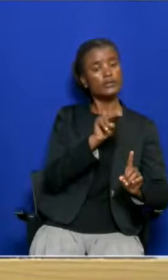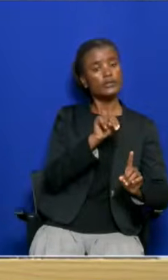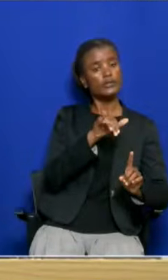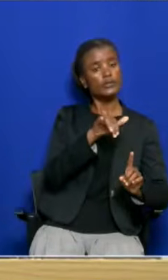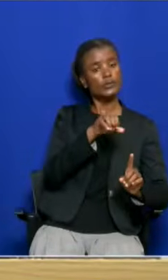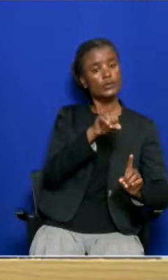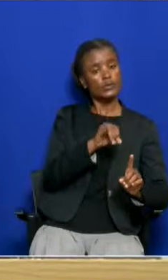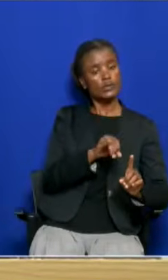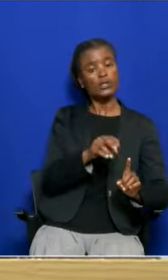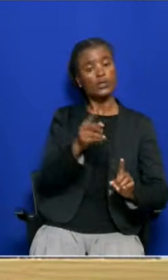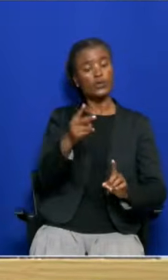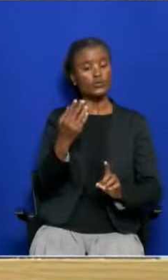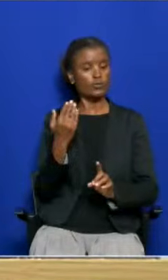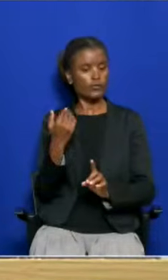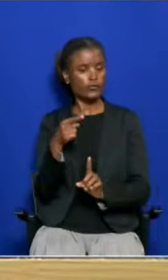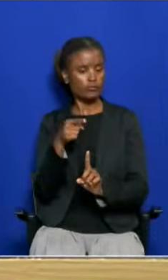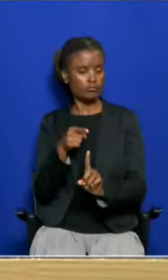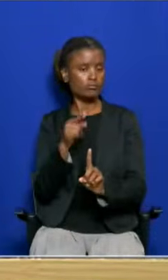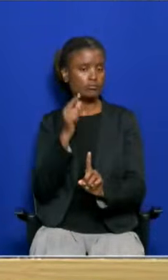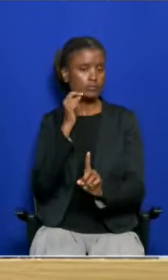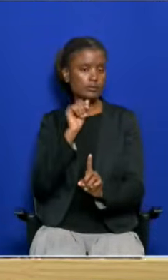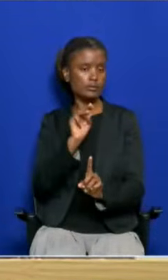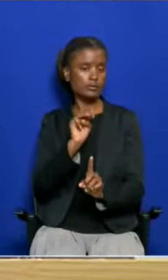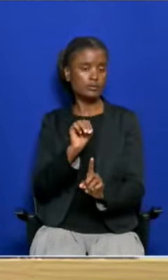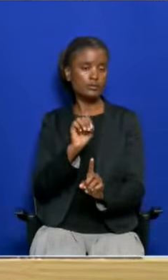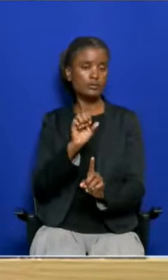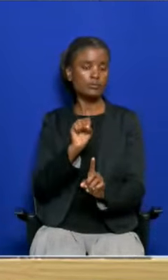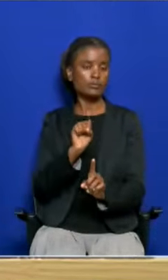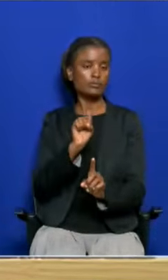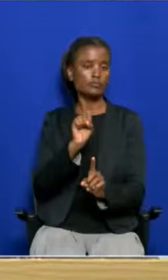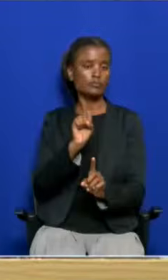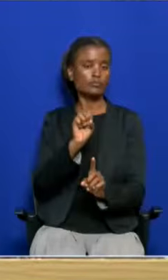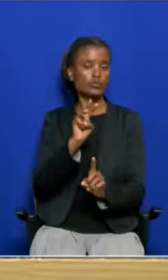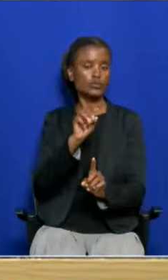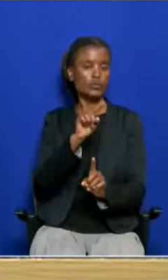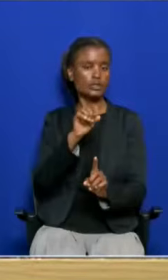Mswazi, because I once introduced Mr. Sibanyoni